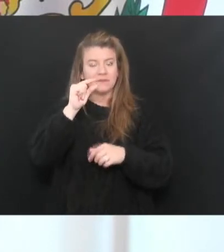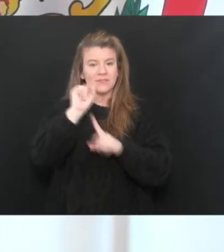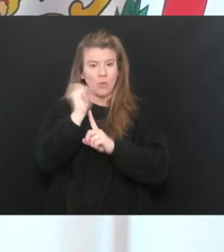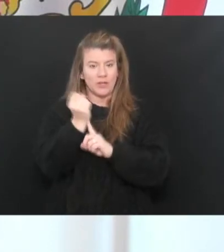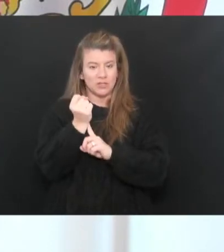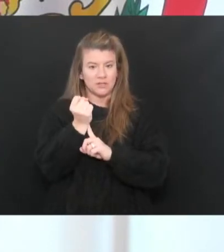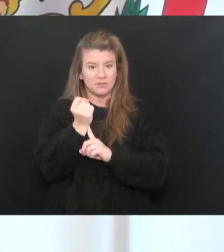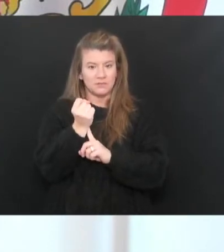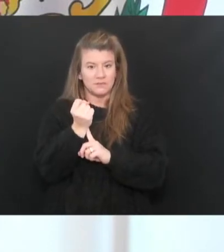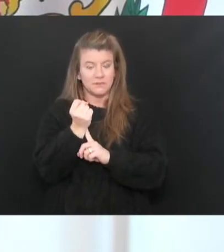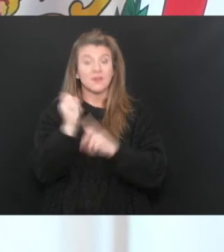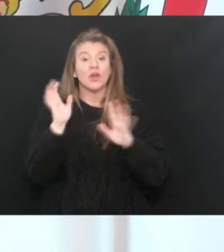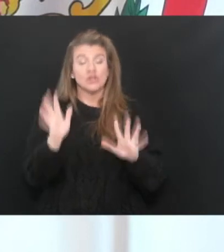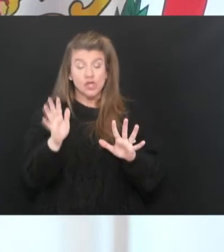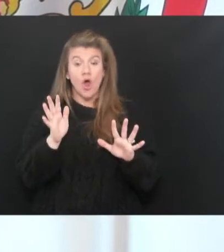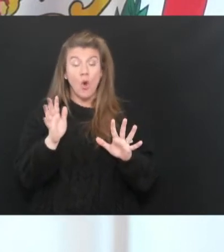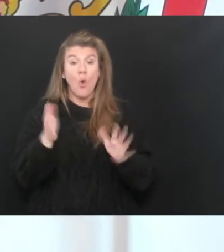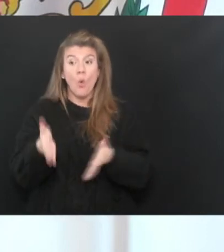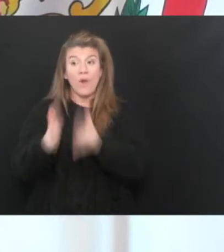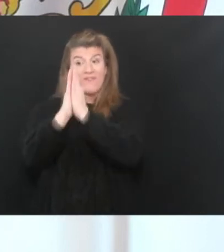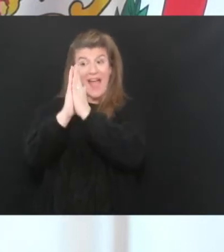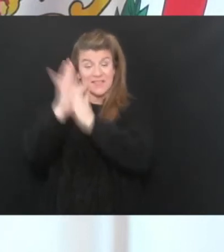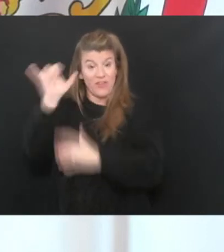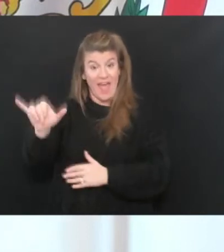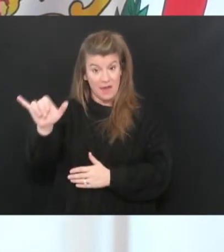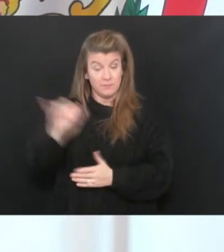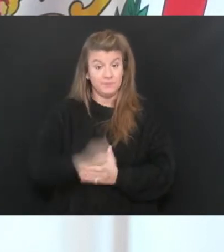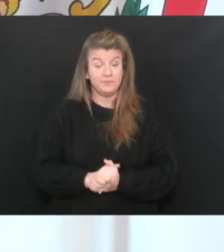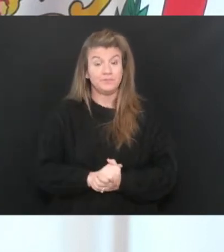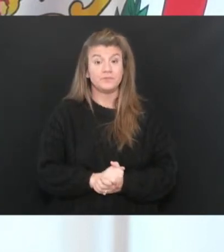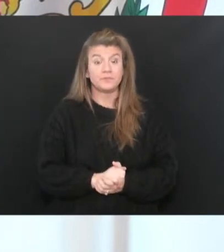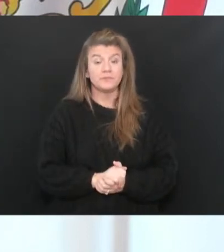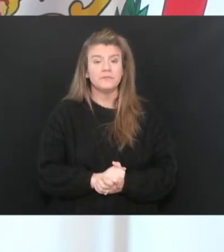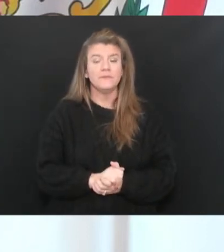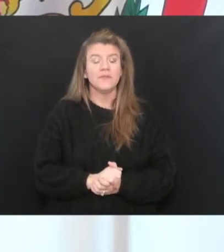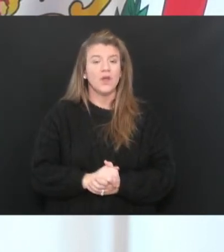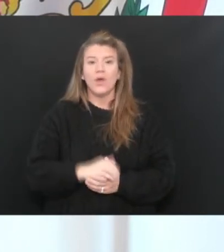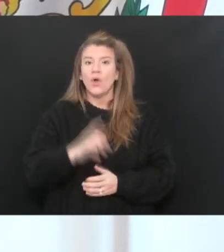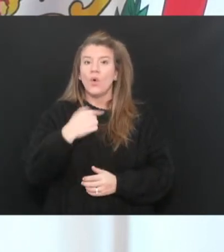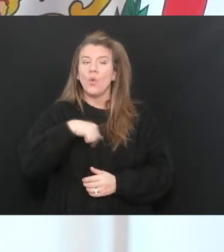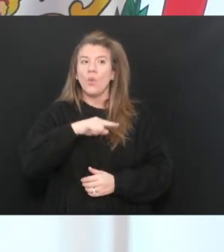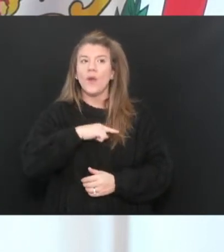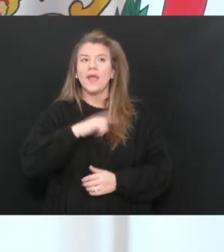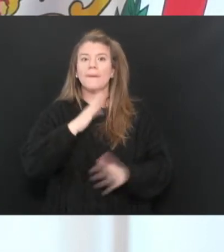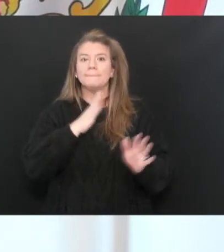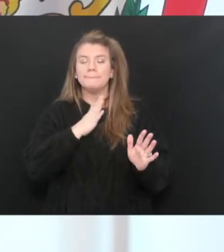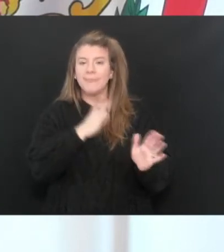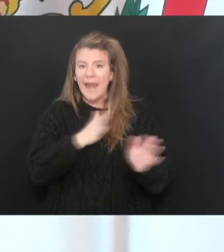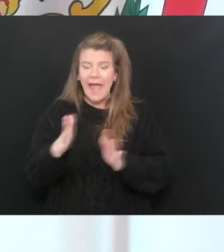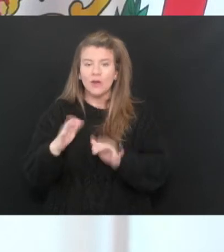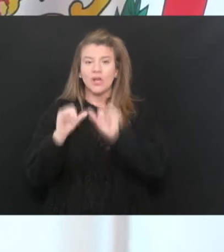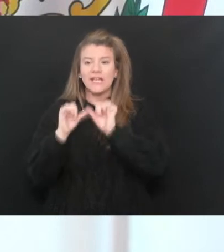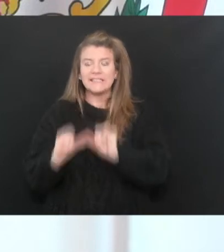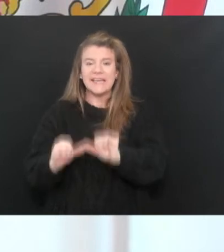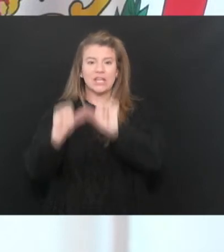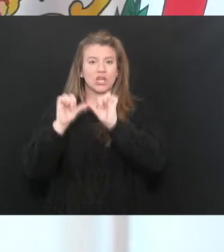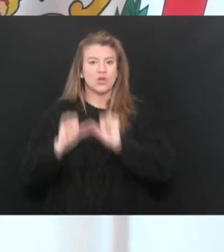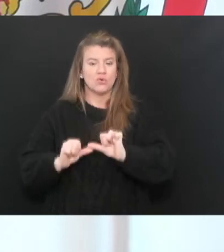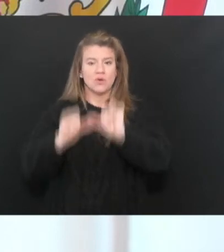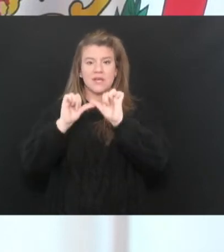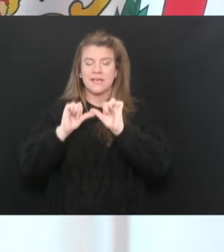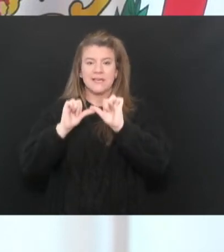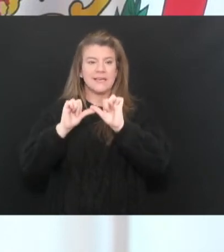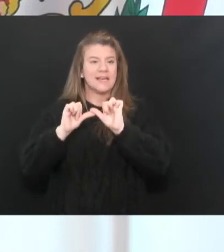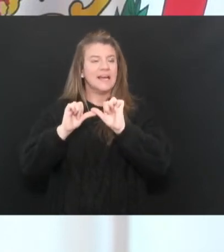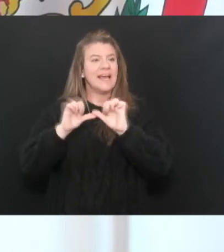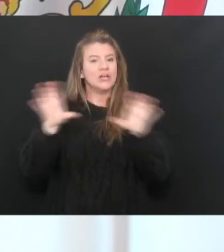And so with that, we have asked for that. We are absolutely going to continue in every way